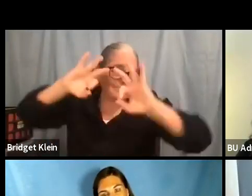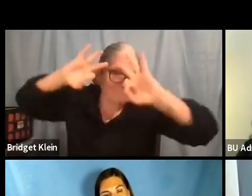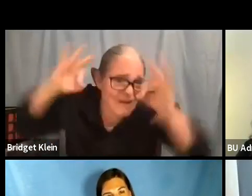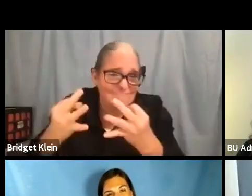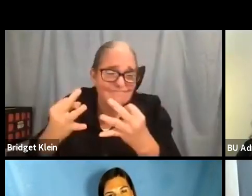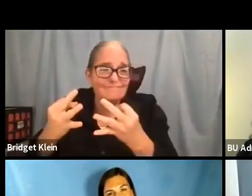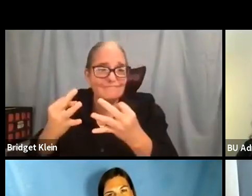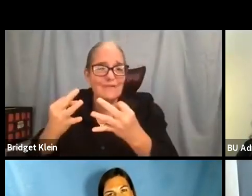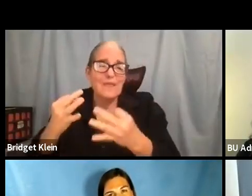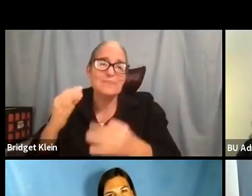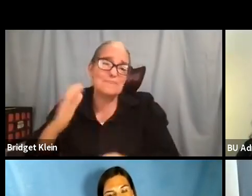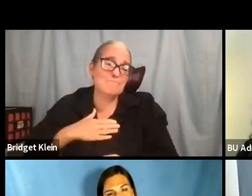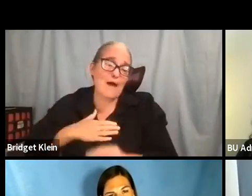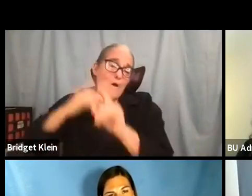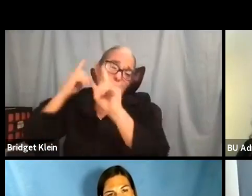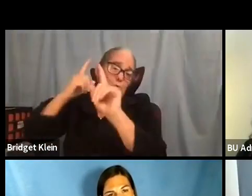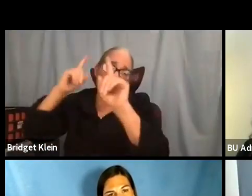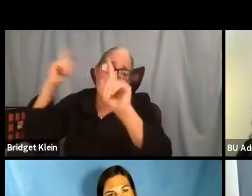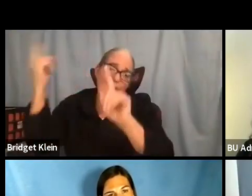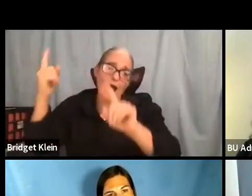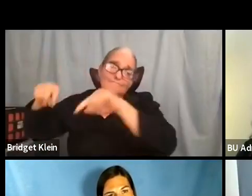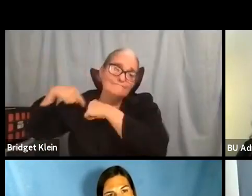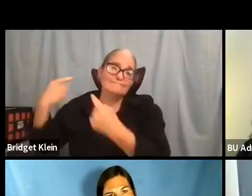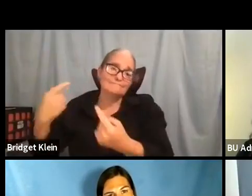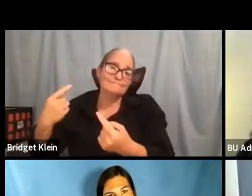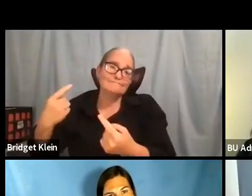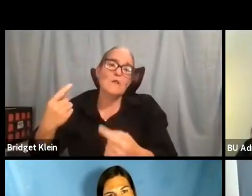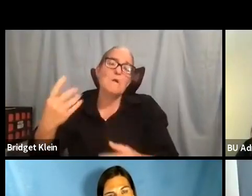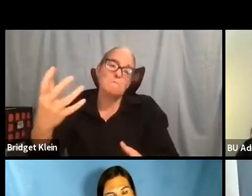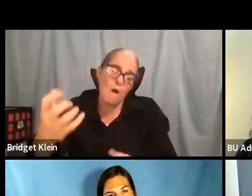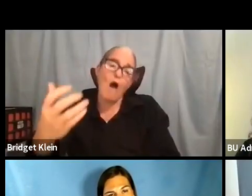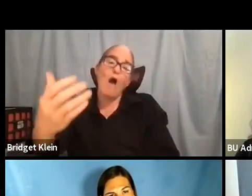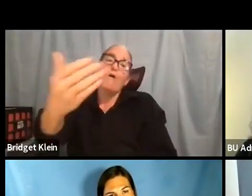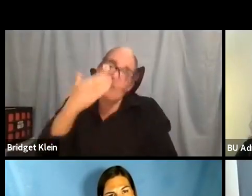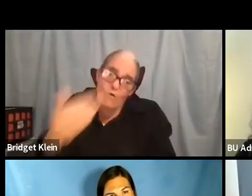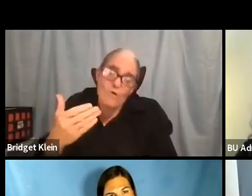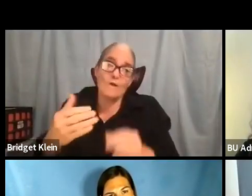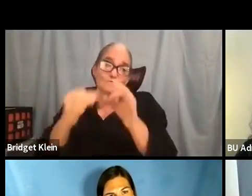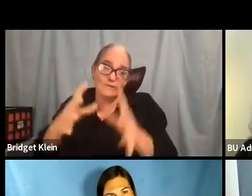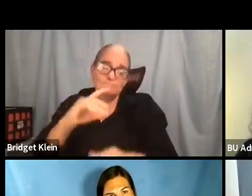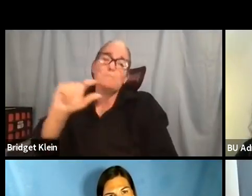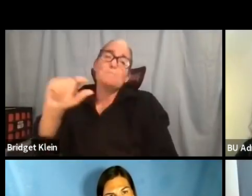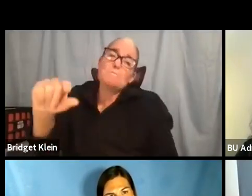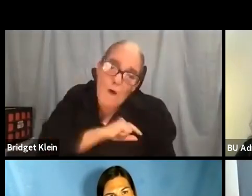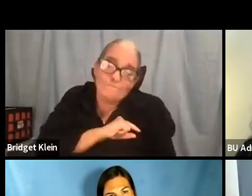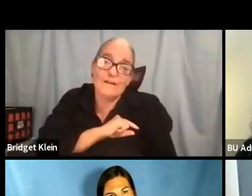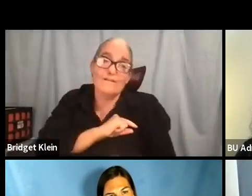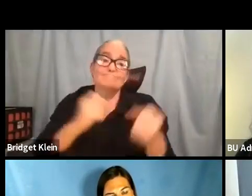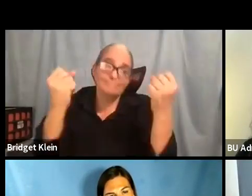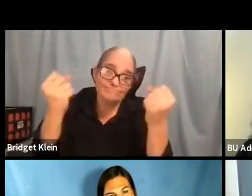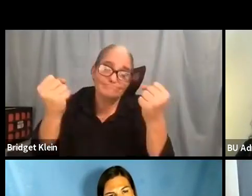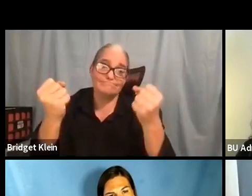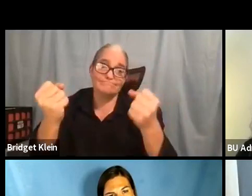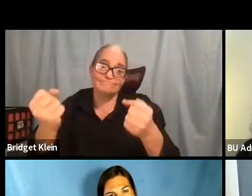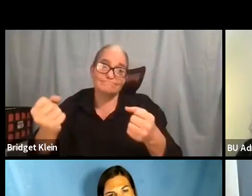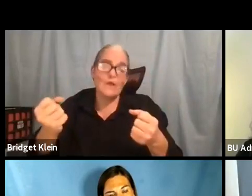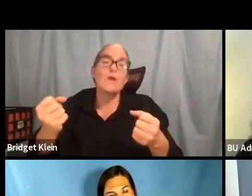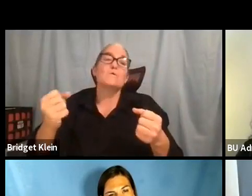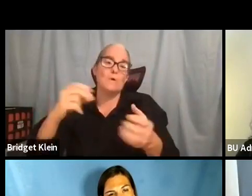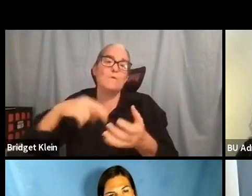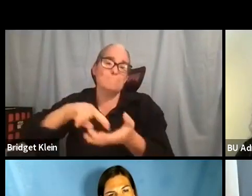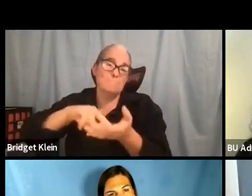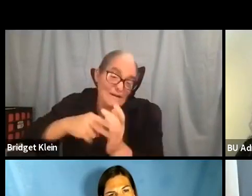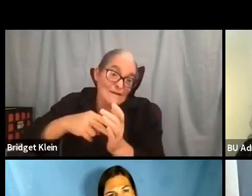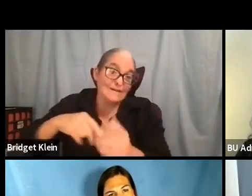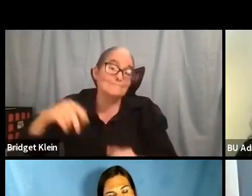are left without the ability to communicate with their family. They can only communicate superficially through gesturing or home